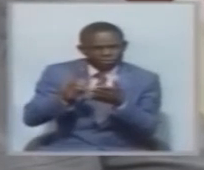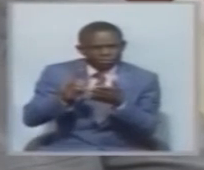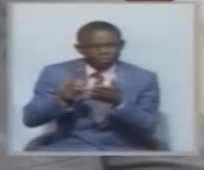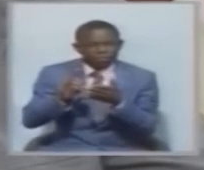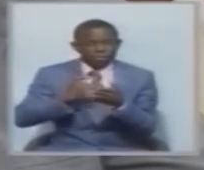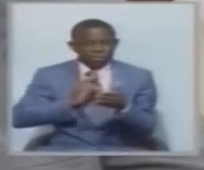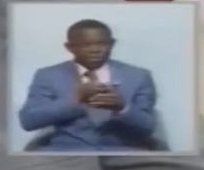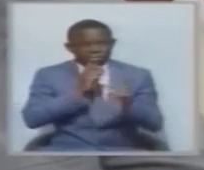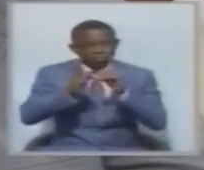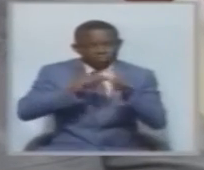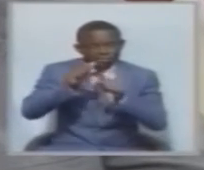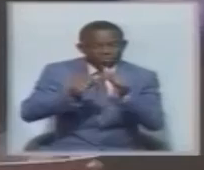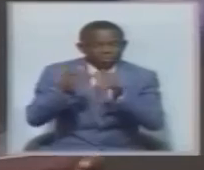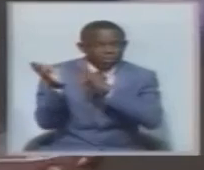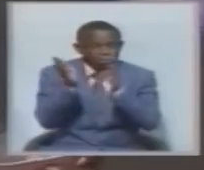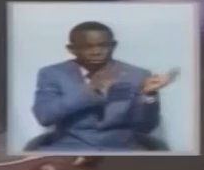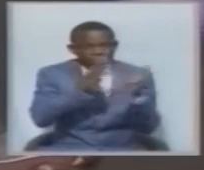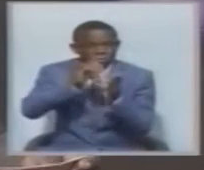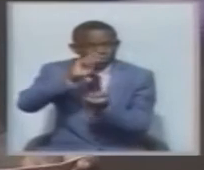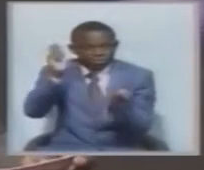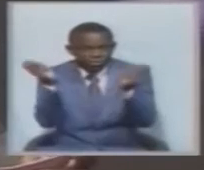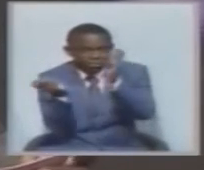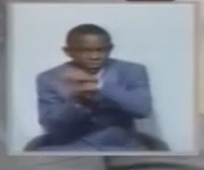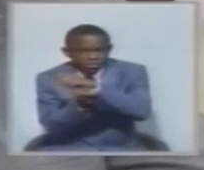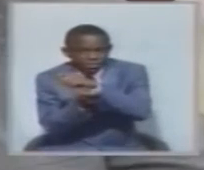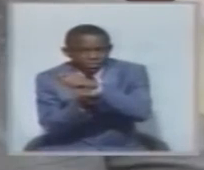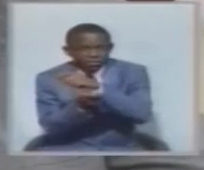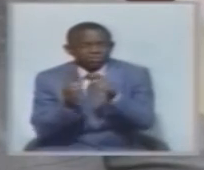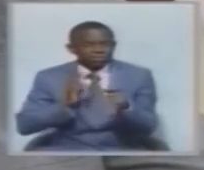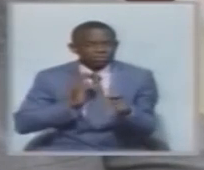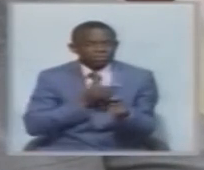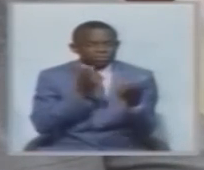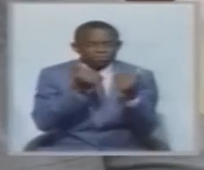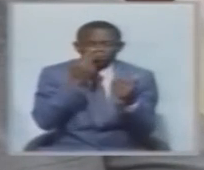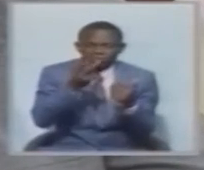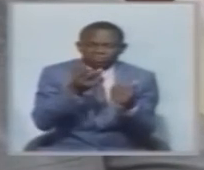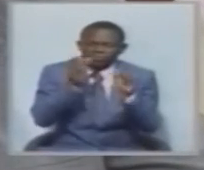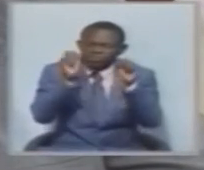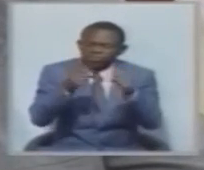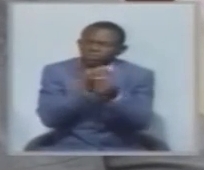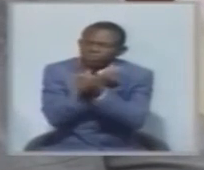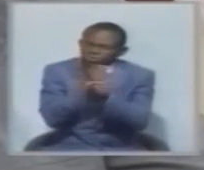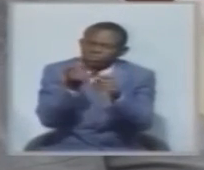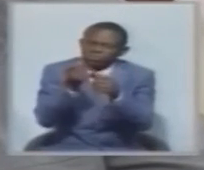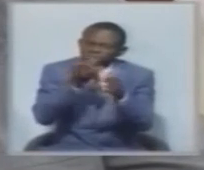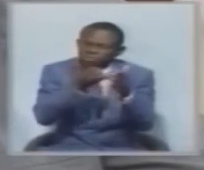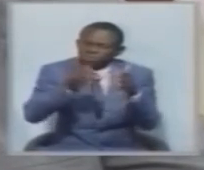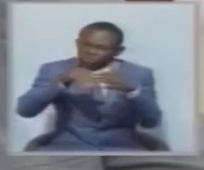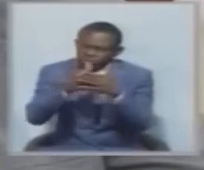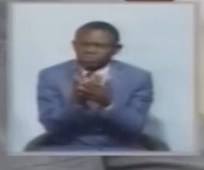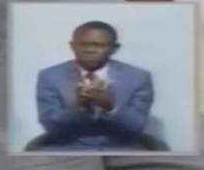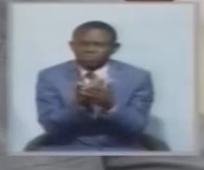we try and resolve the issues? So I think when we'll have these meetings up and running, it